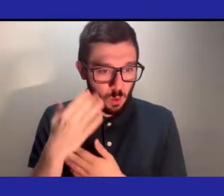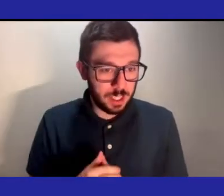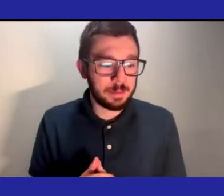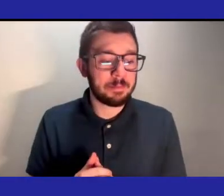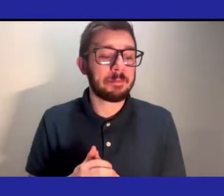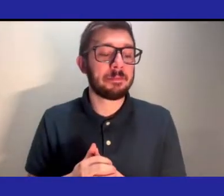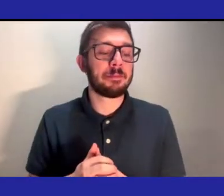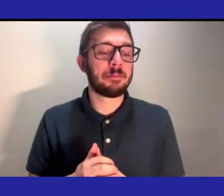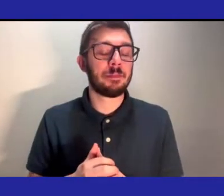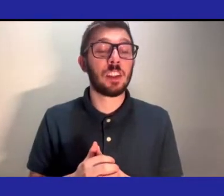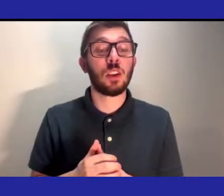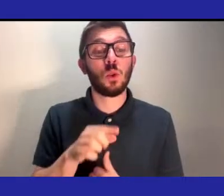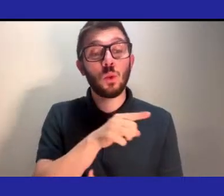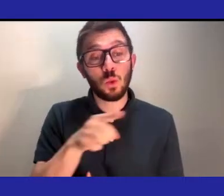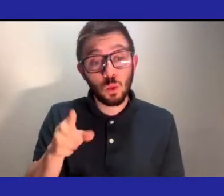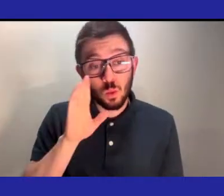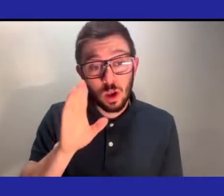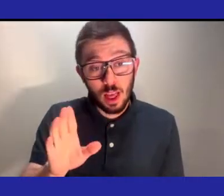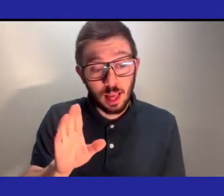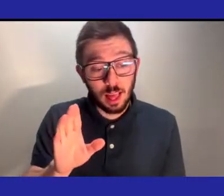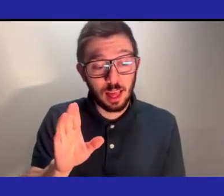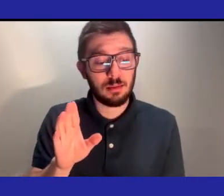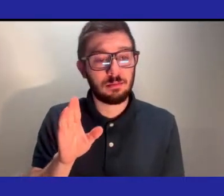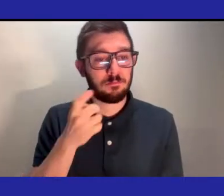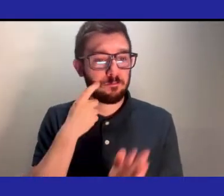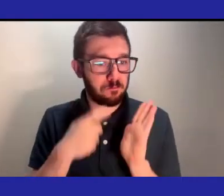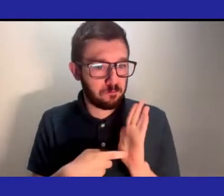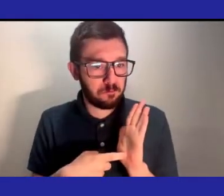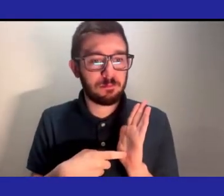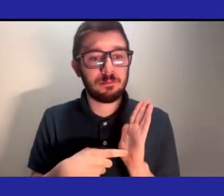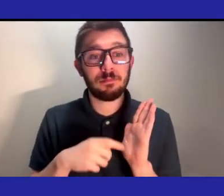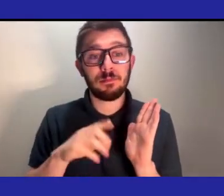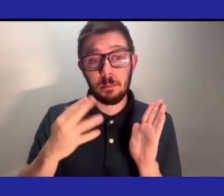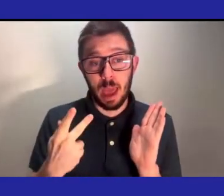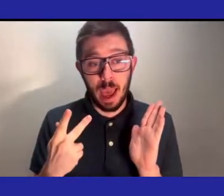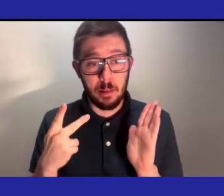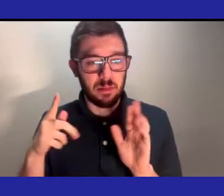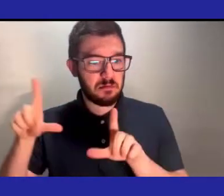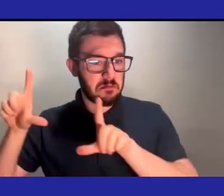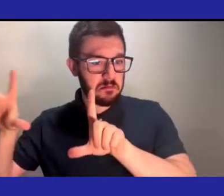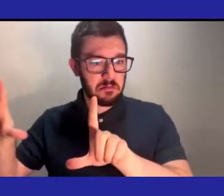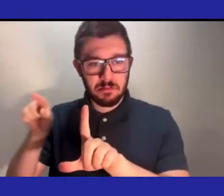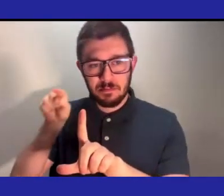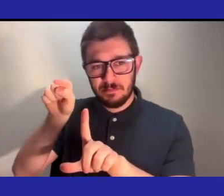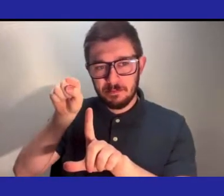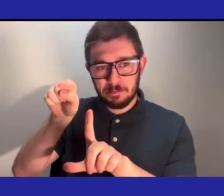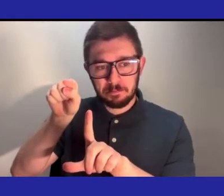You'll note on the map that's being displayed that